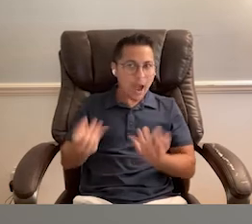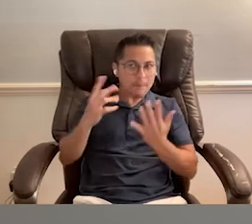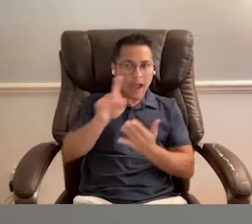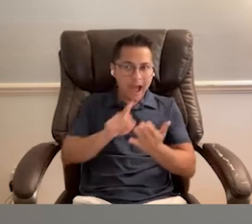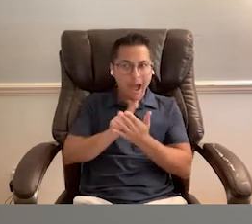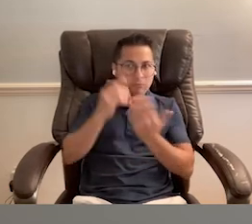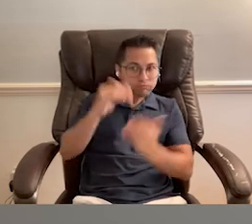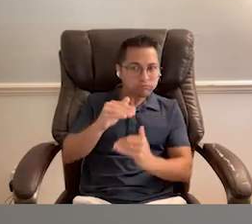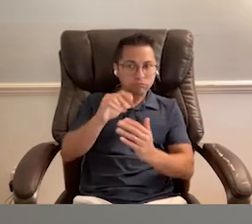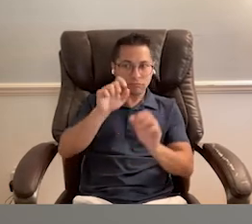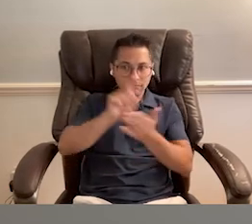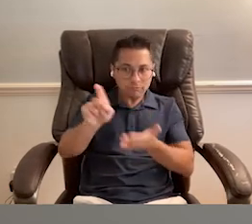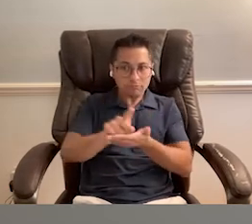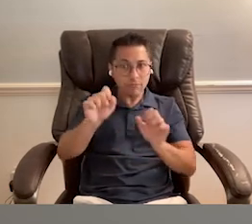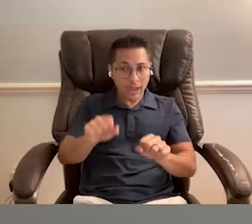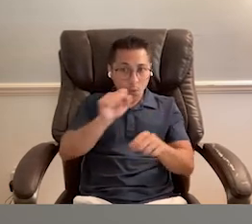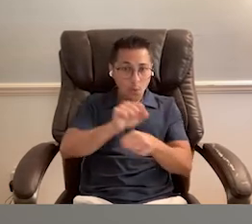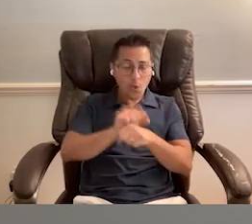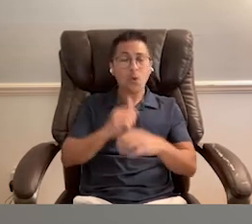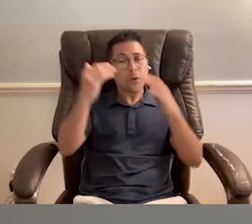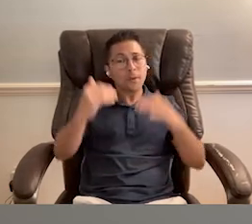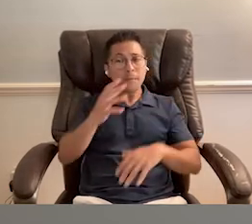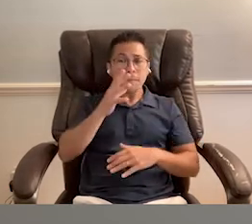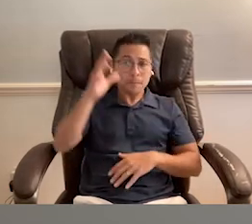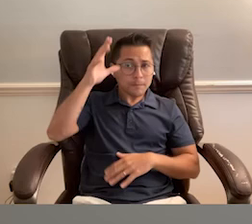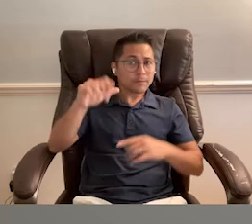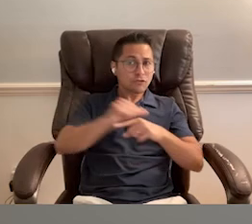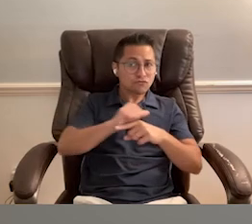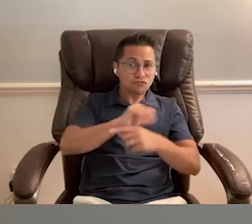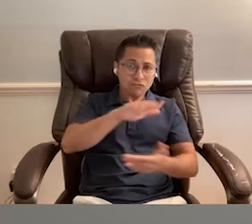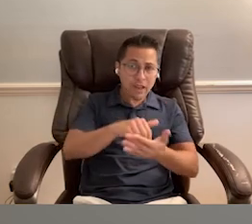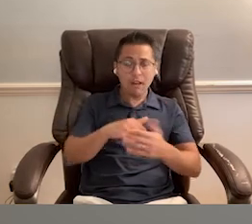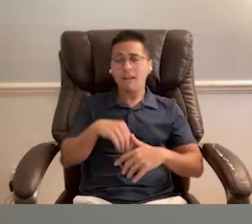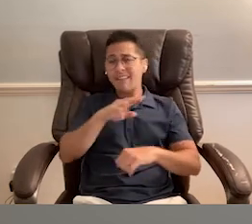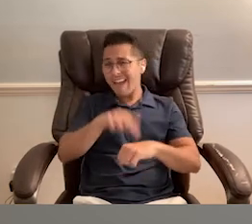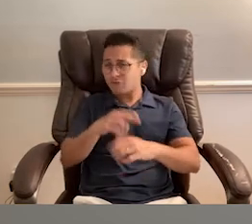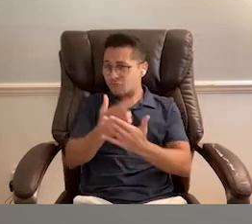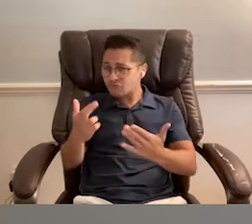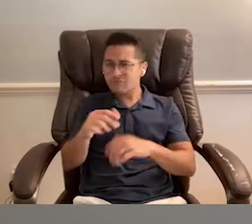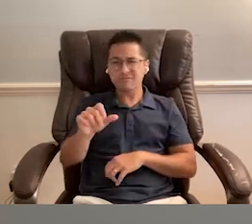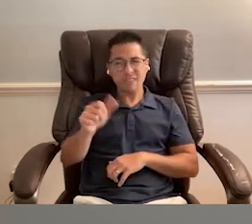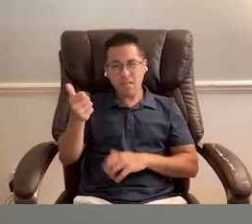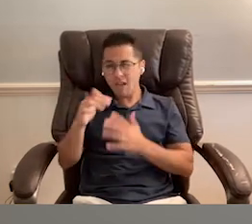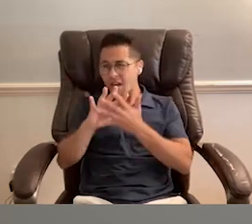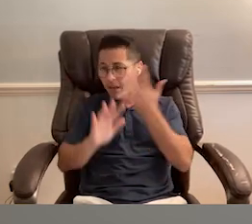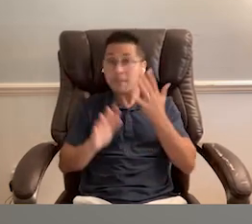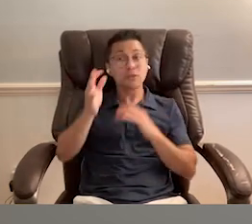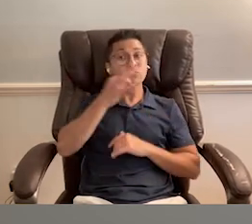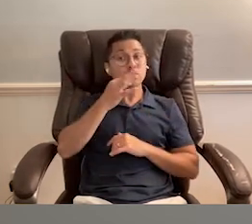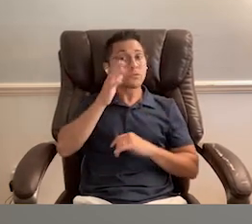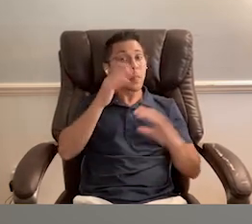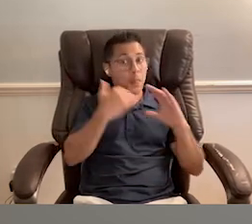everybody can work. The parent training centers, there's national resources, other resources, but you'll get an email